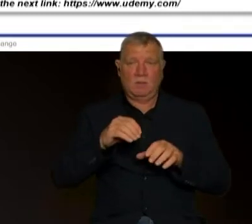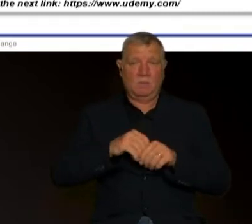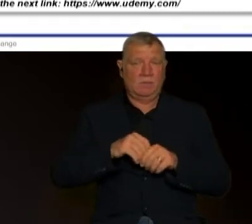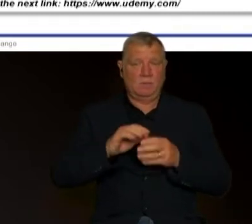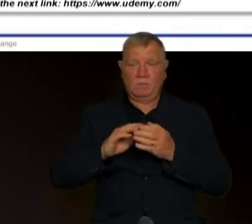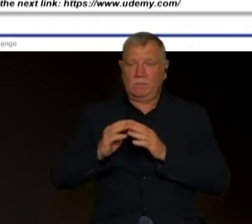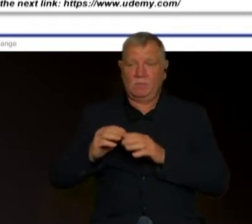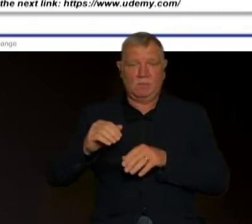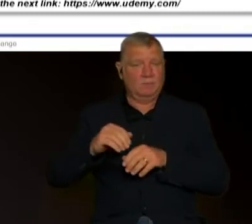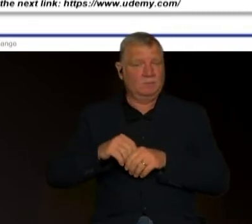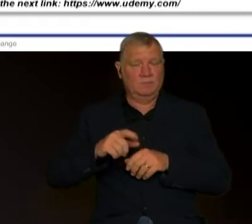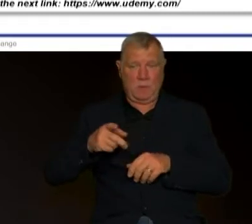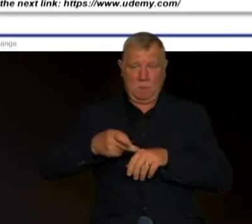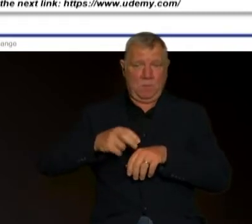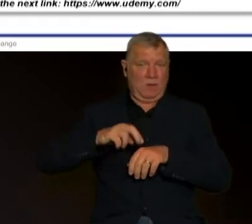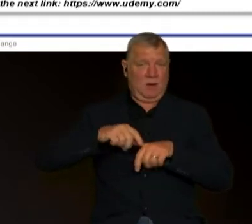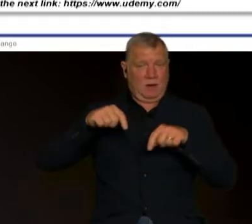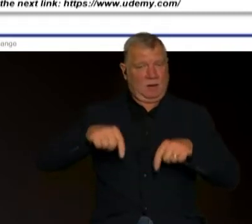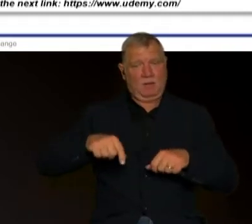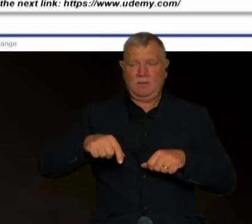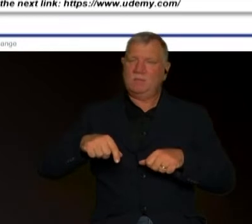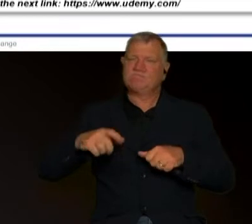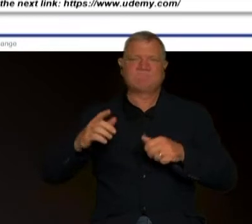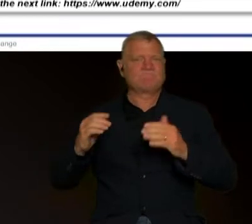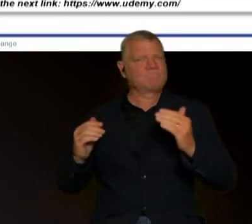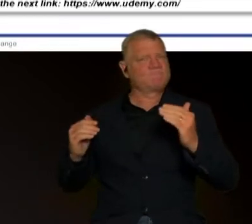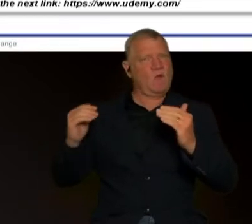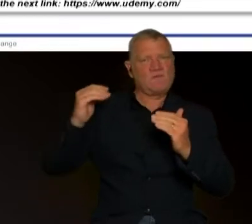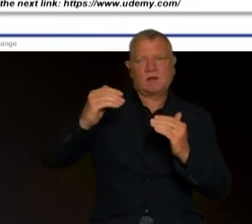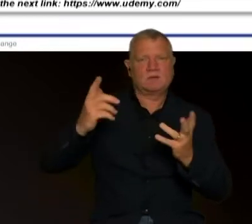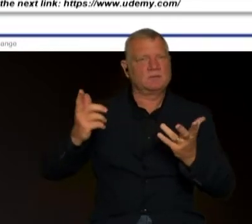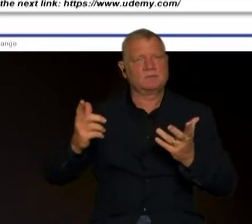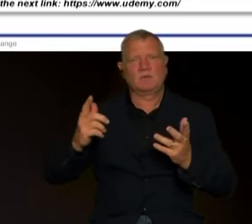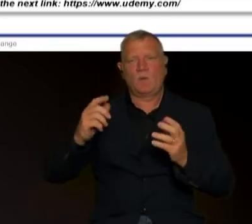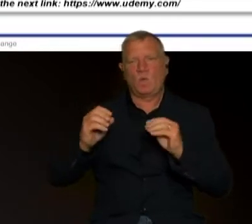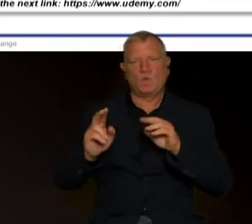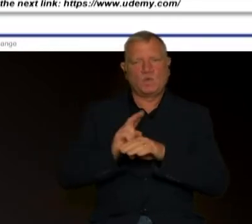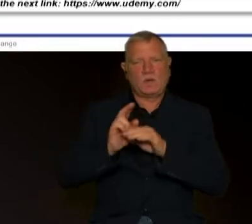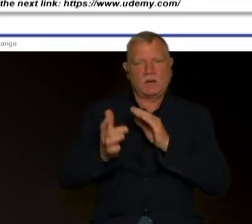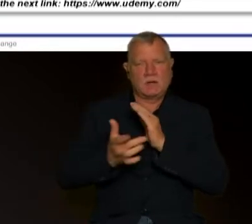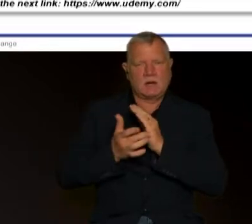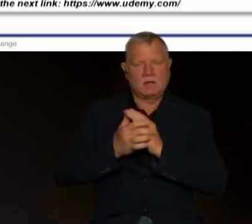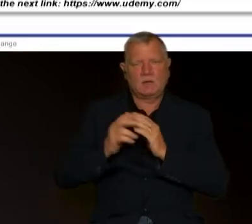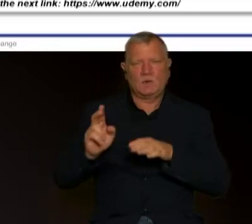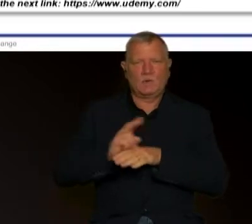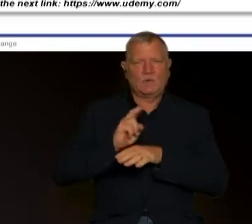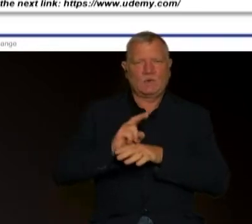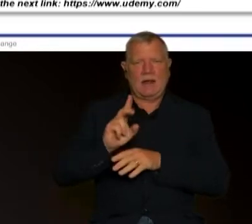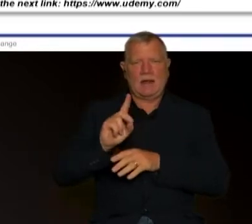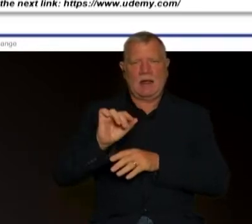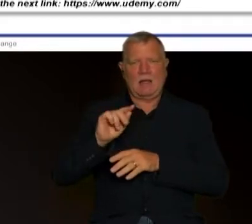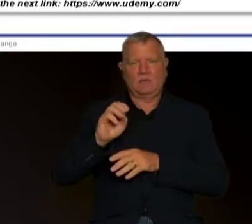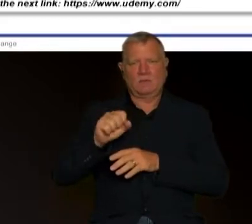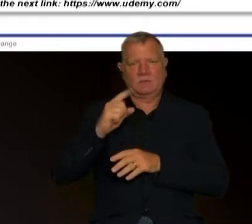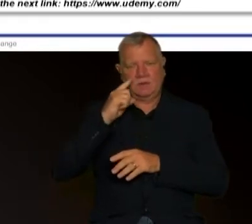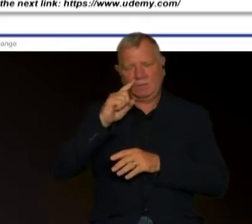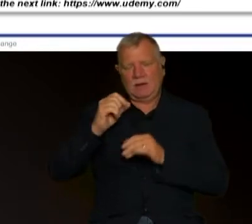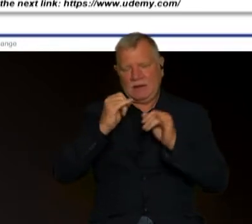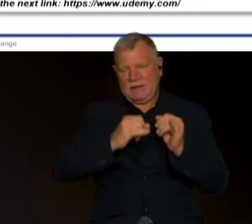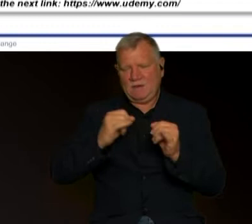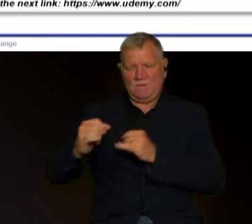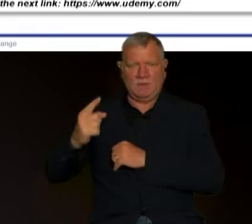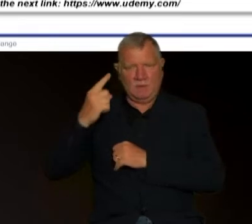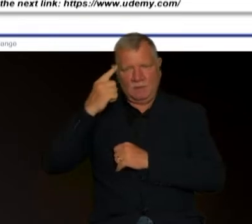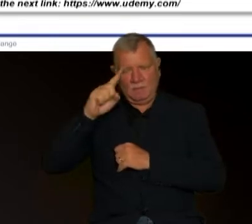modern, and it's vanguard here in Puerto Rico, using technology and data